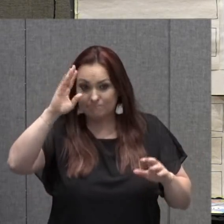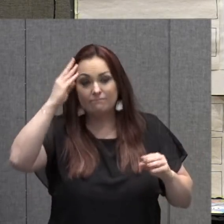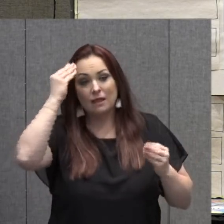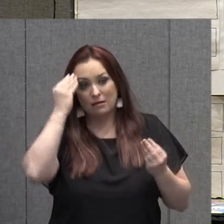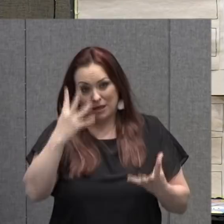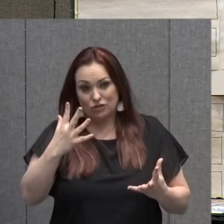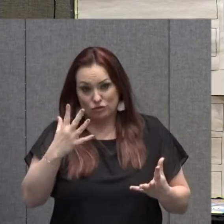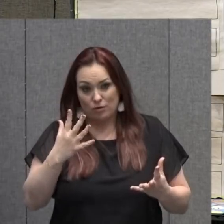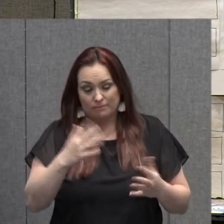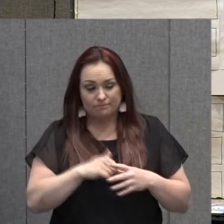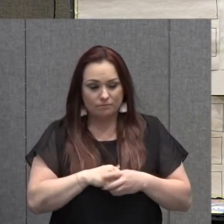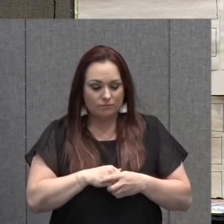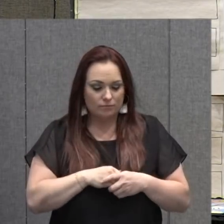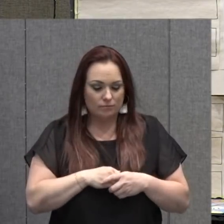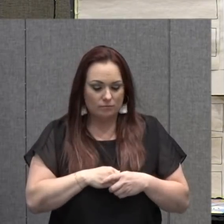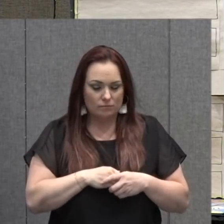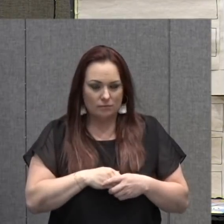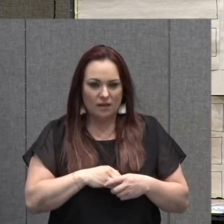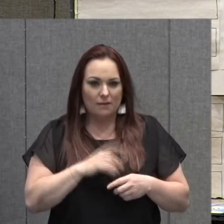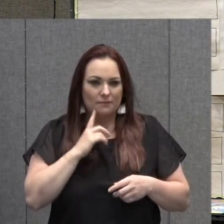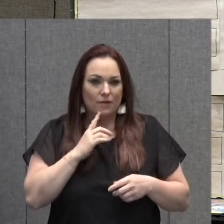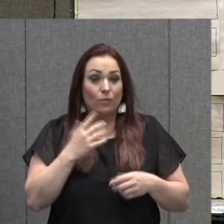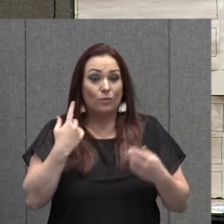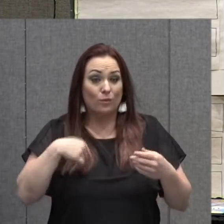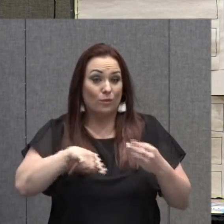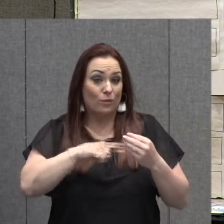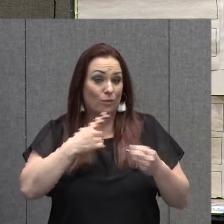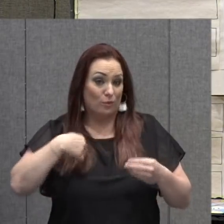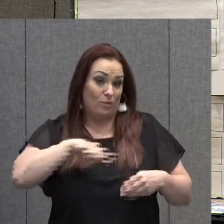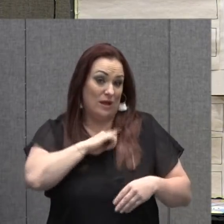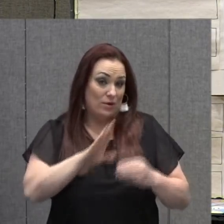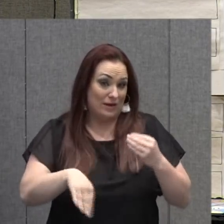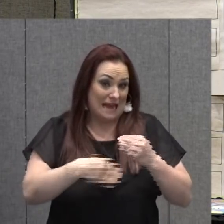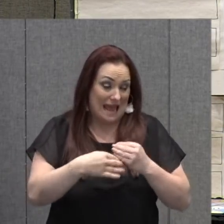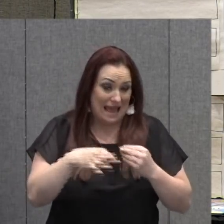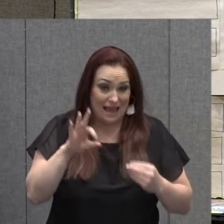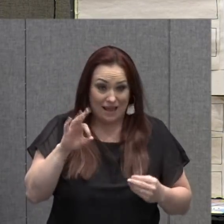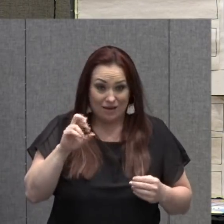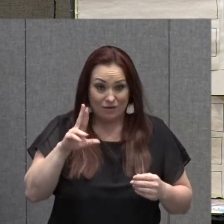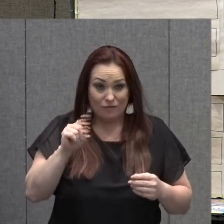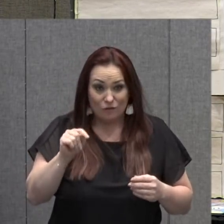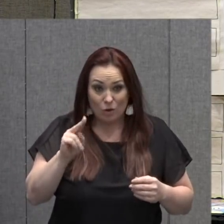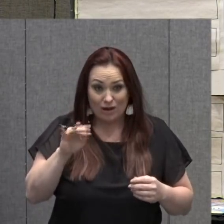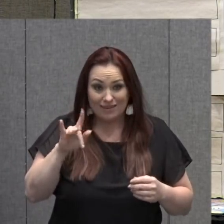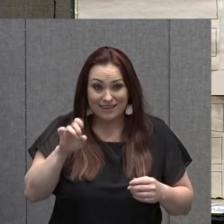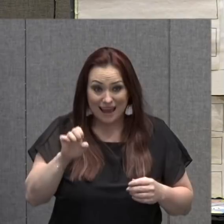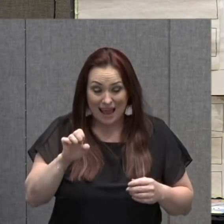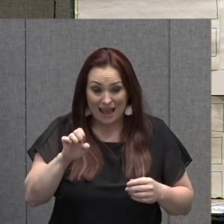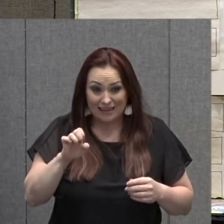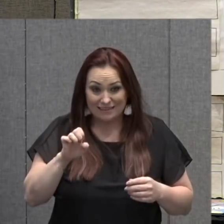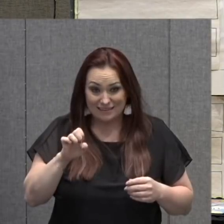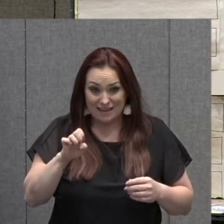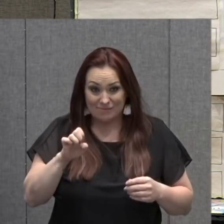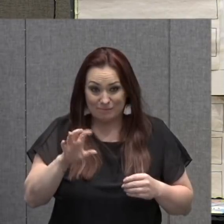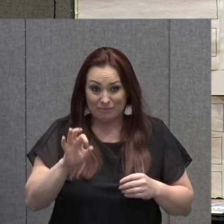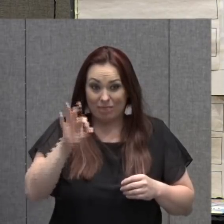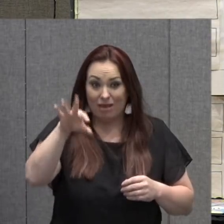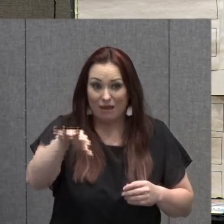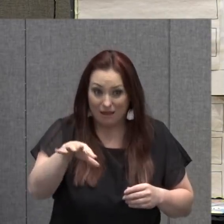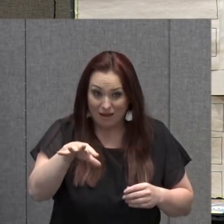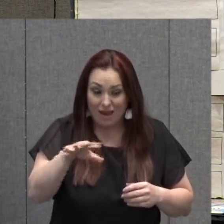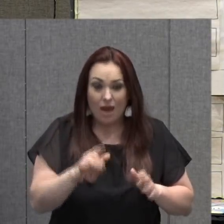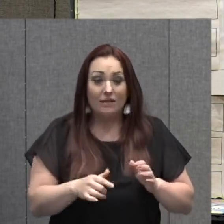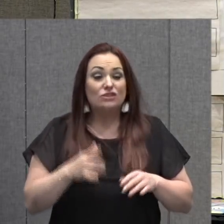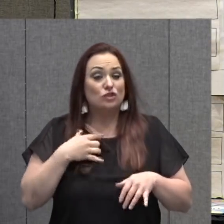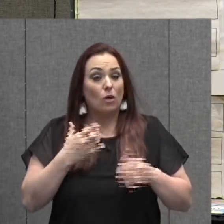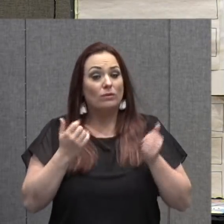today, okay? We're going to throw a little Fortnite twist in this. Stay with me, and I'm going to show you guys how you guys can make